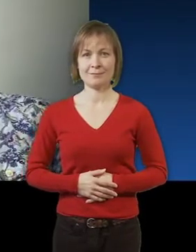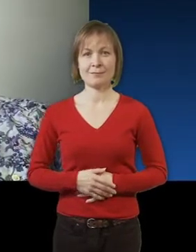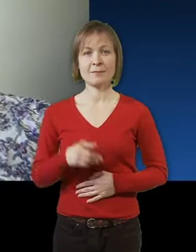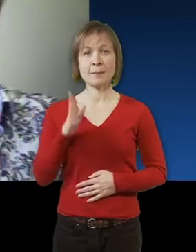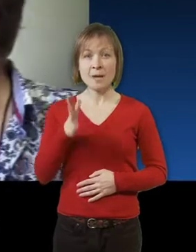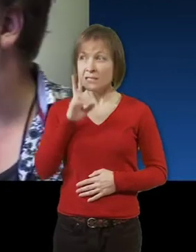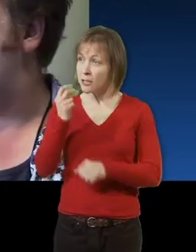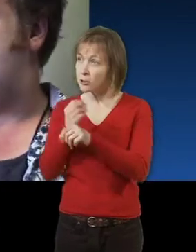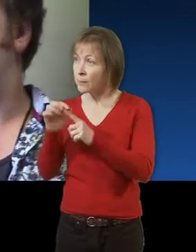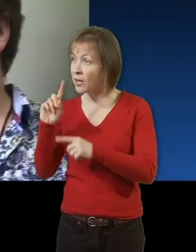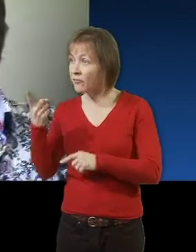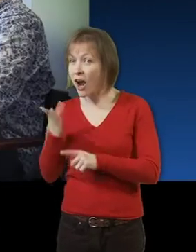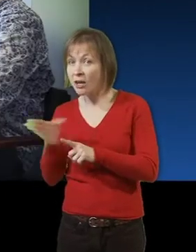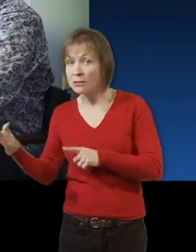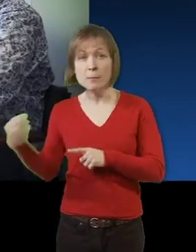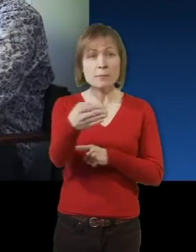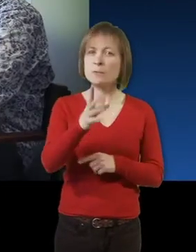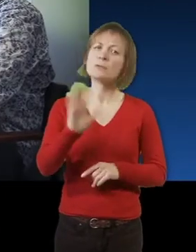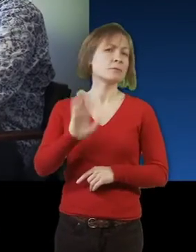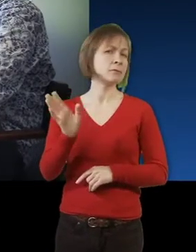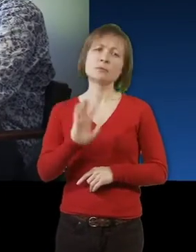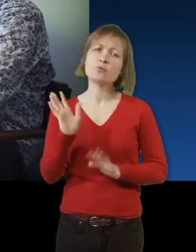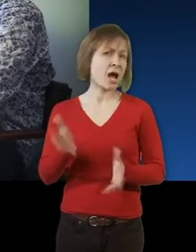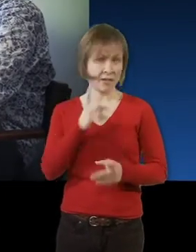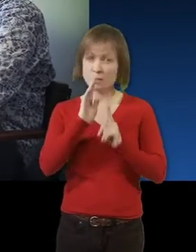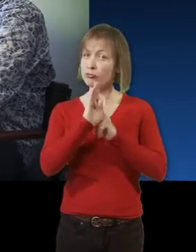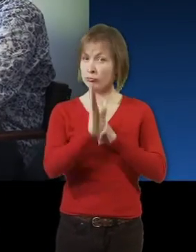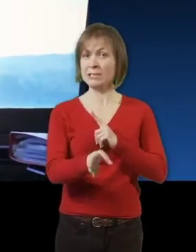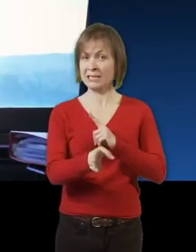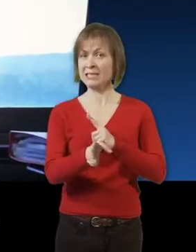You don't have to see your GP first to use these clinics.